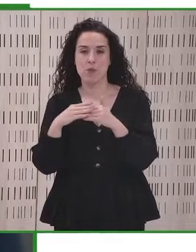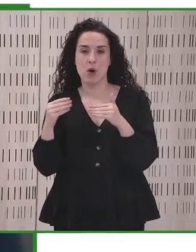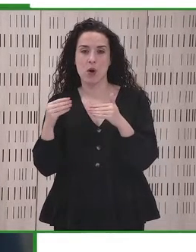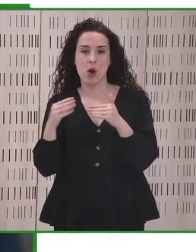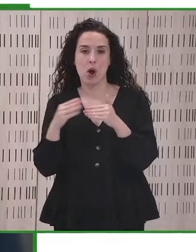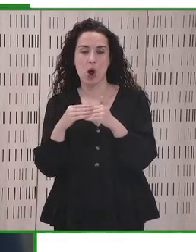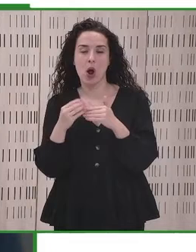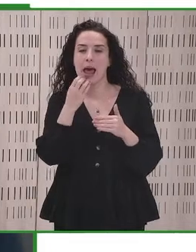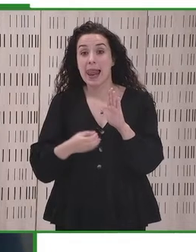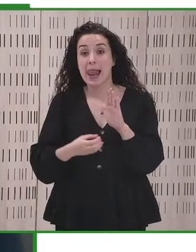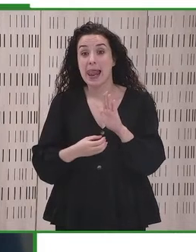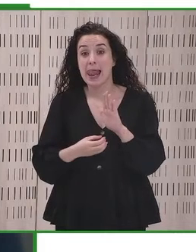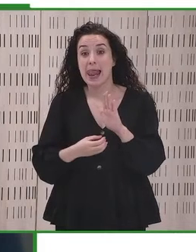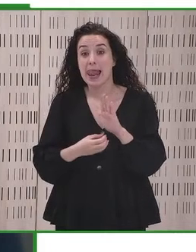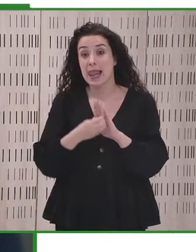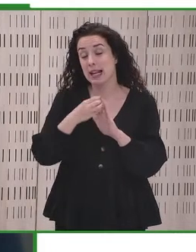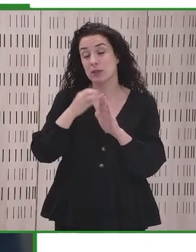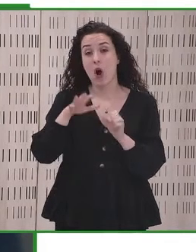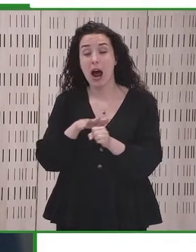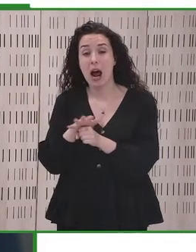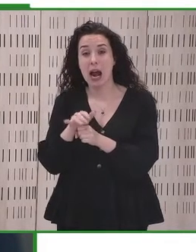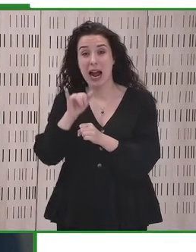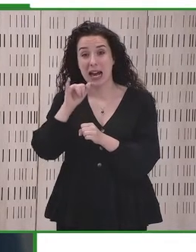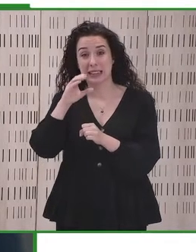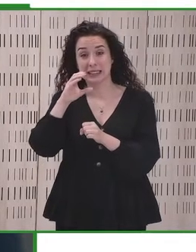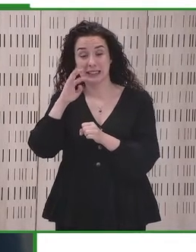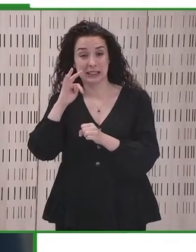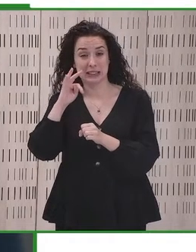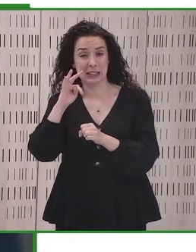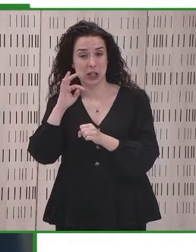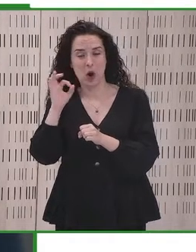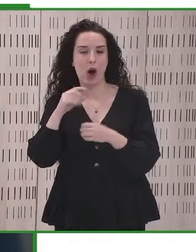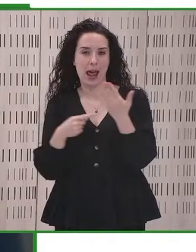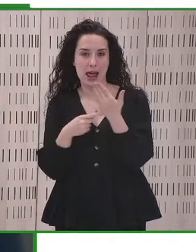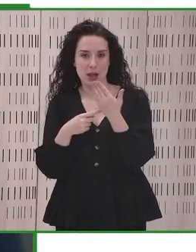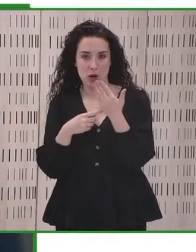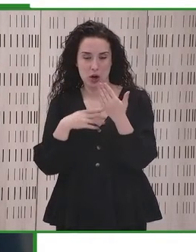about transportation, a